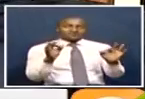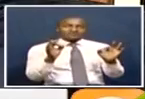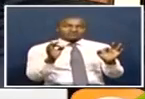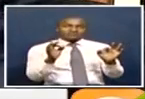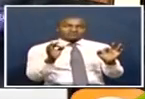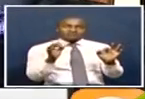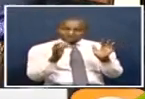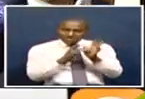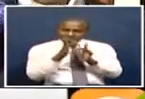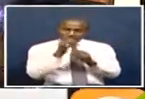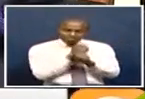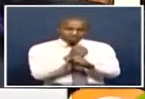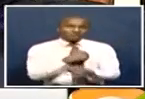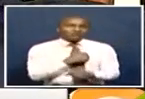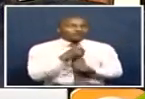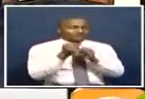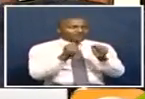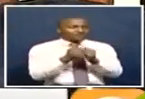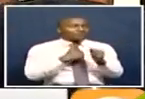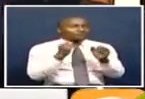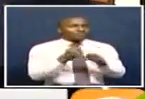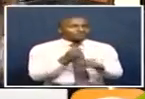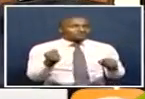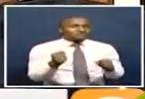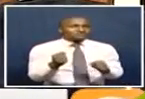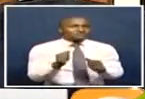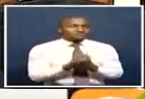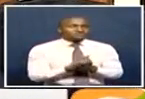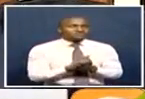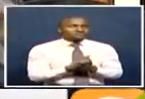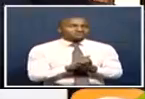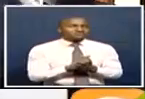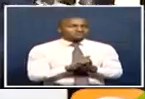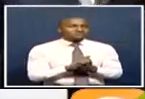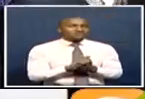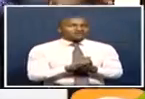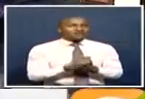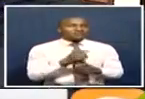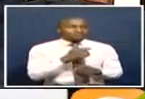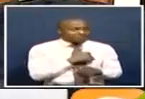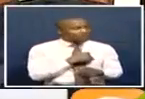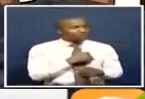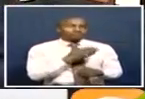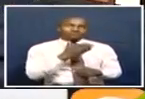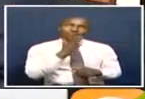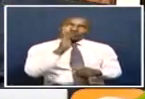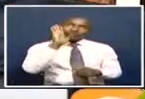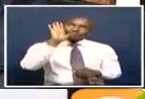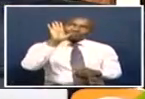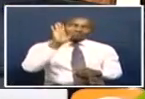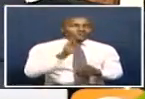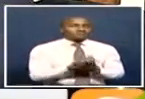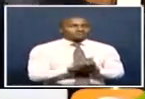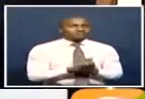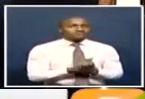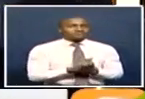my protector. You cannot fight me. You can't fight me. No. No, because I'm a just man of God. And